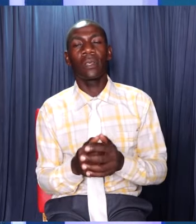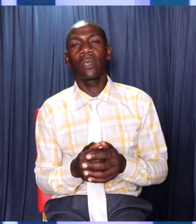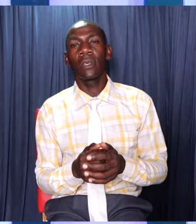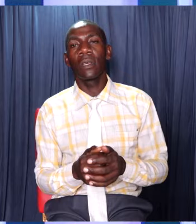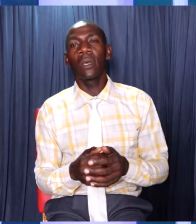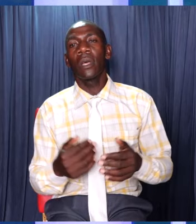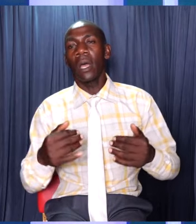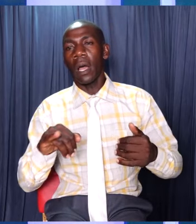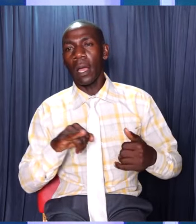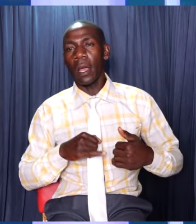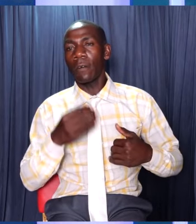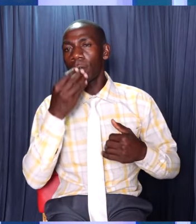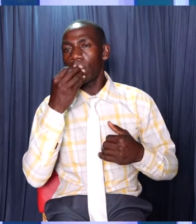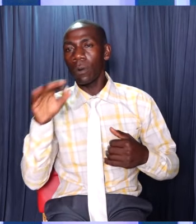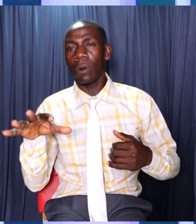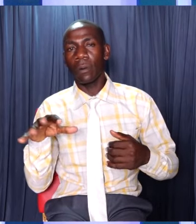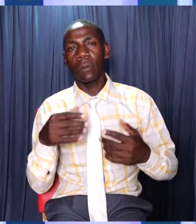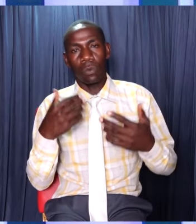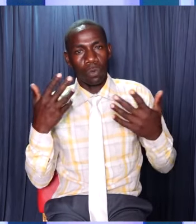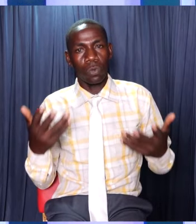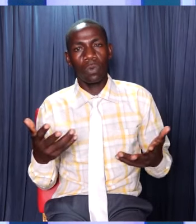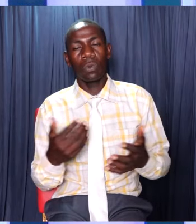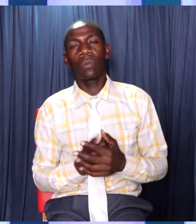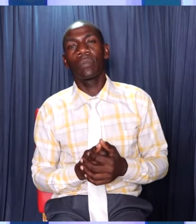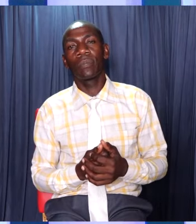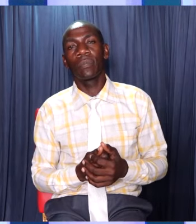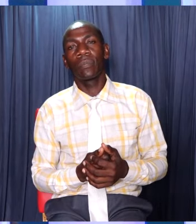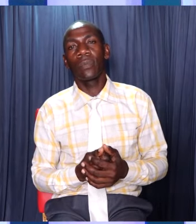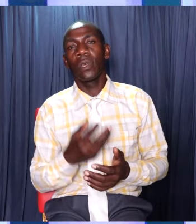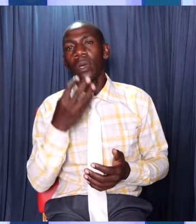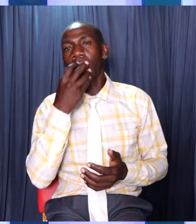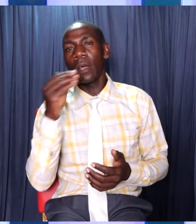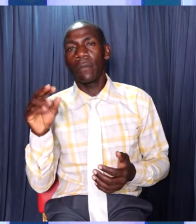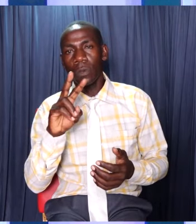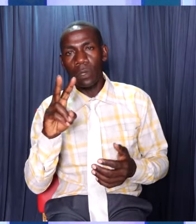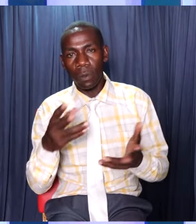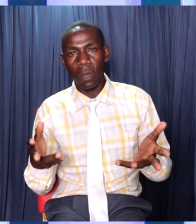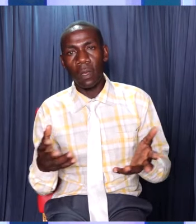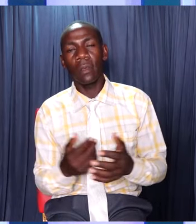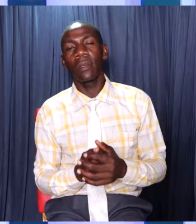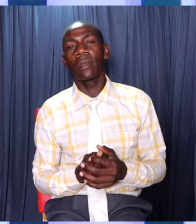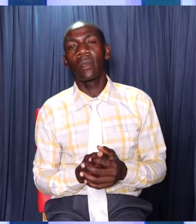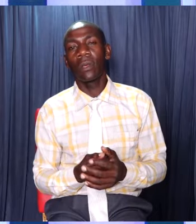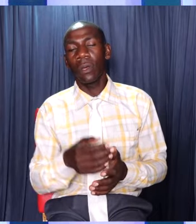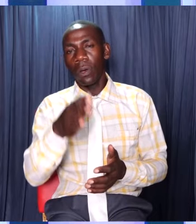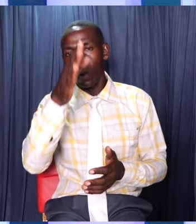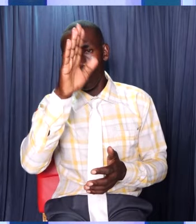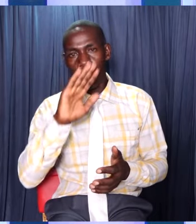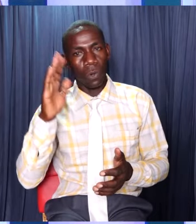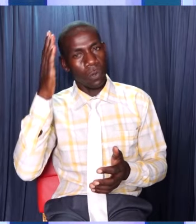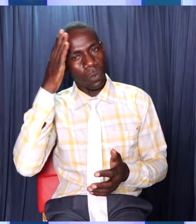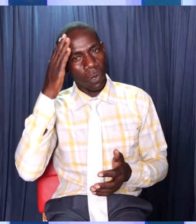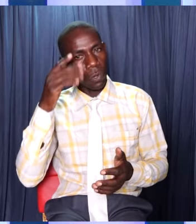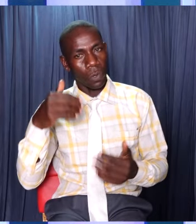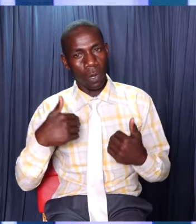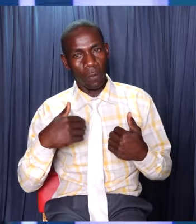yourself. Oh, mimi sijui na laana gani. I don't know what curse do I have. Laana uliona wapi? Where did you see the curse? Si Mungu ndiye anajua una laana.